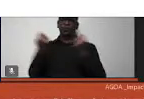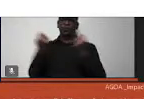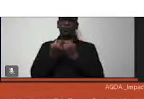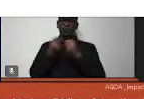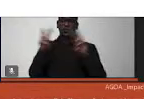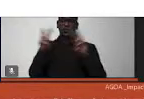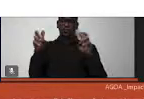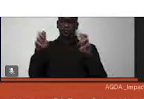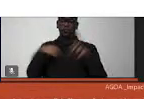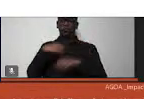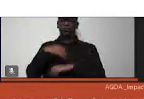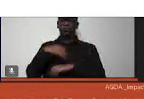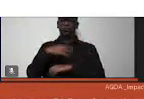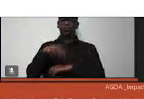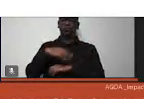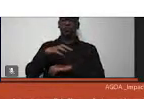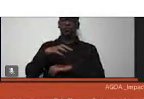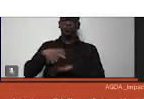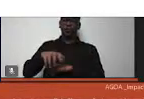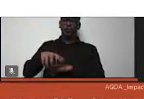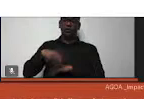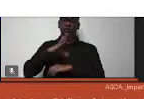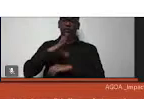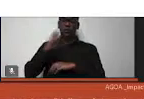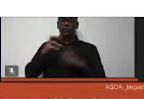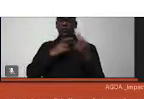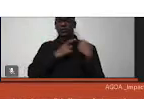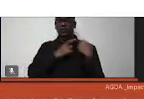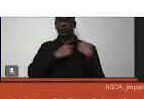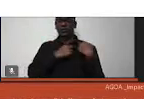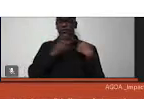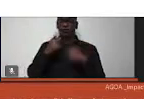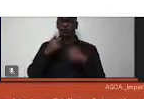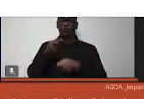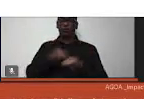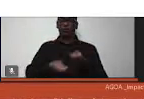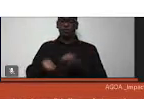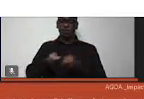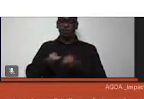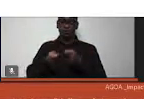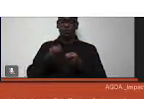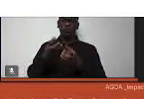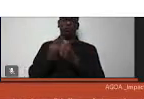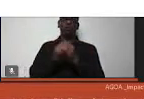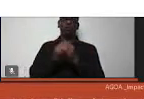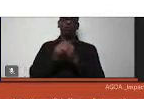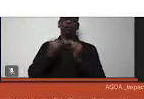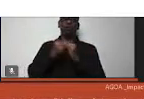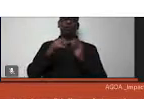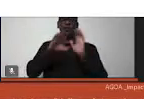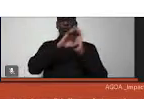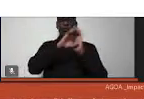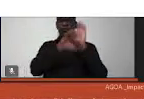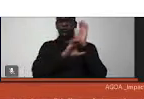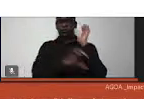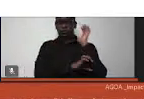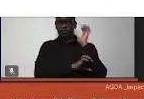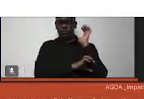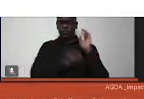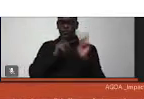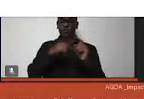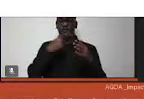province, we have a concurrent responsibility in terms of trade under the Constitution. And as you've highlighted,